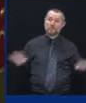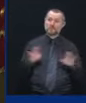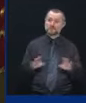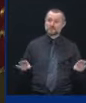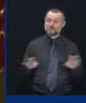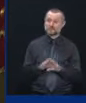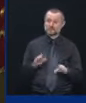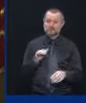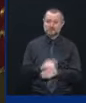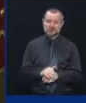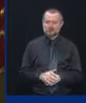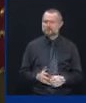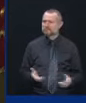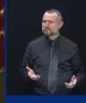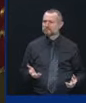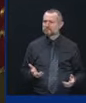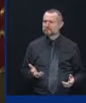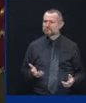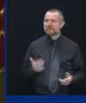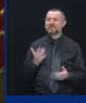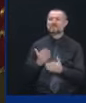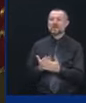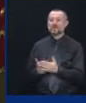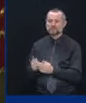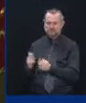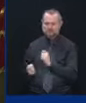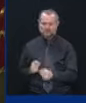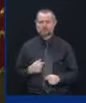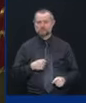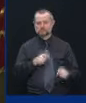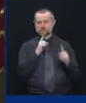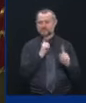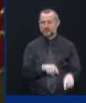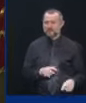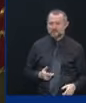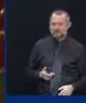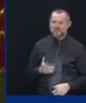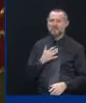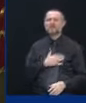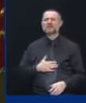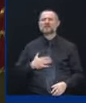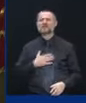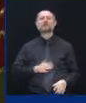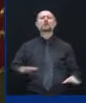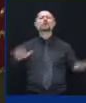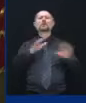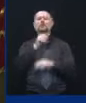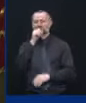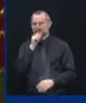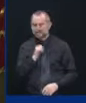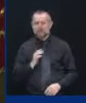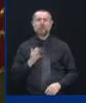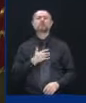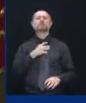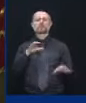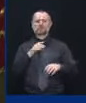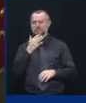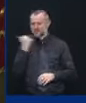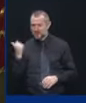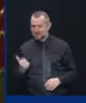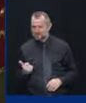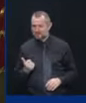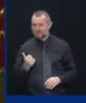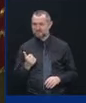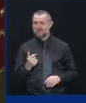to be a push and pull and a frustrating process, and we ask the public just to be patient, and we're doing our best. And as the information changes, you are going to see